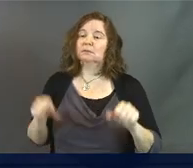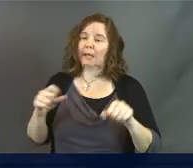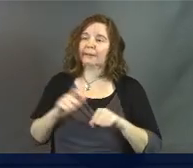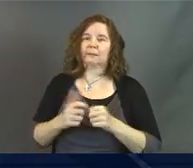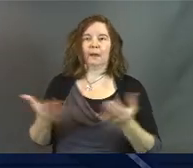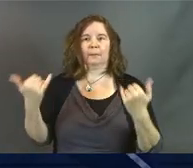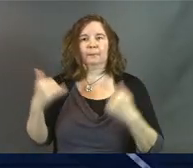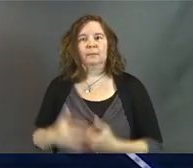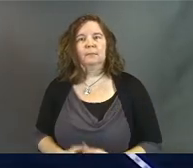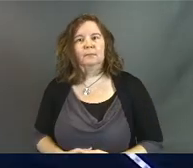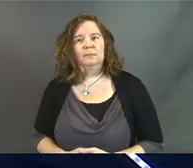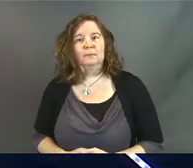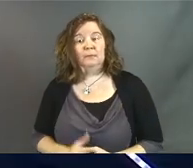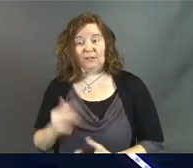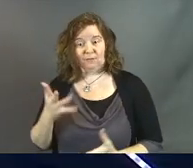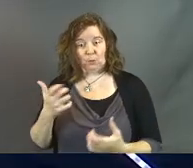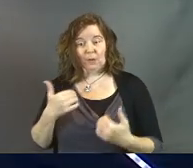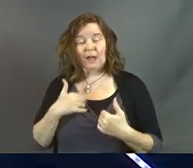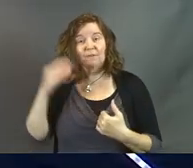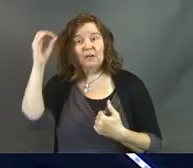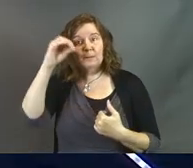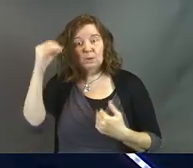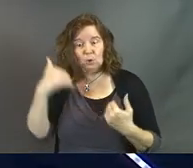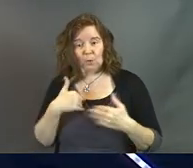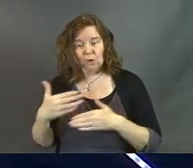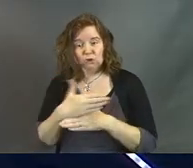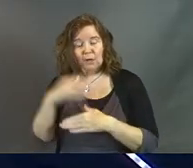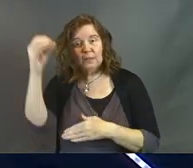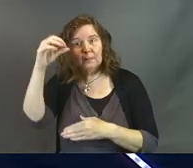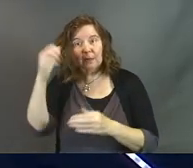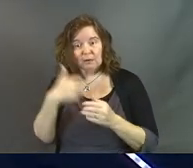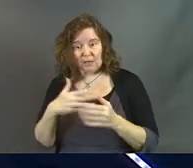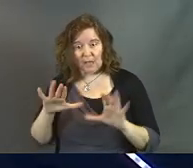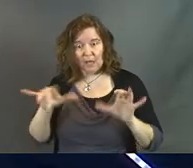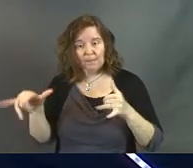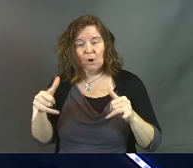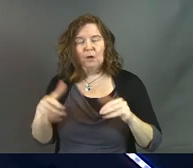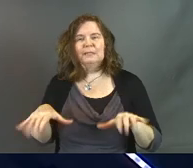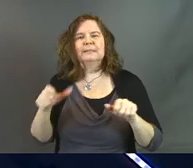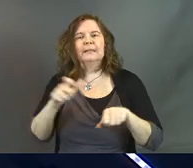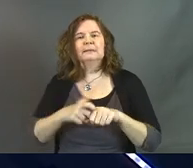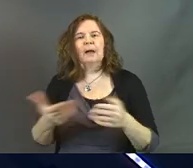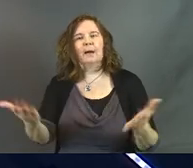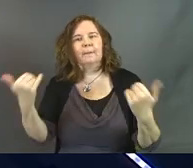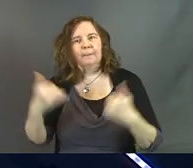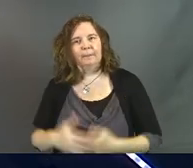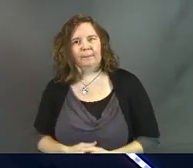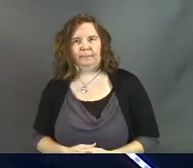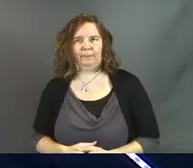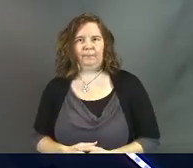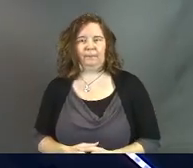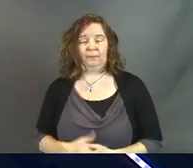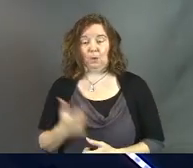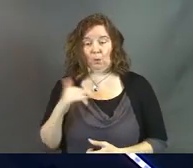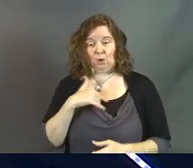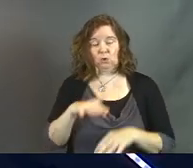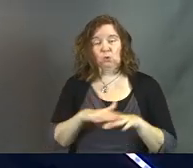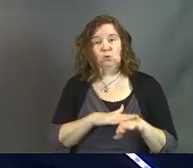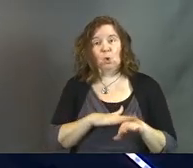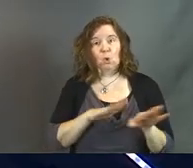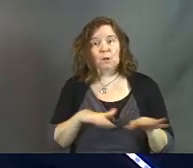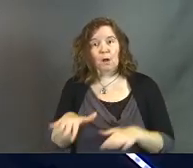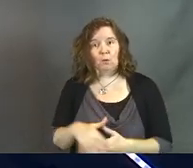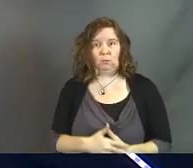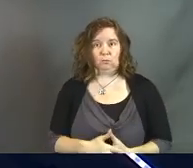time. If you want to have an opinion and you want to share that opinion at parties, why don't you take the time? Why don't you slow